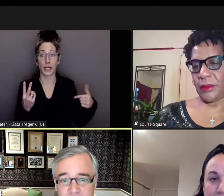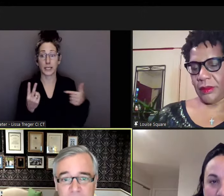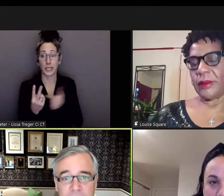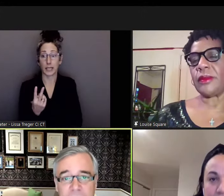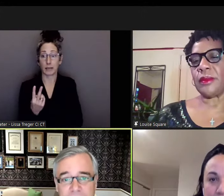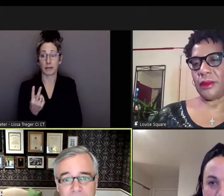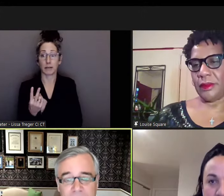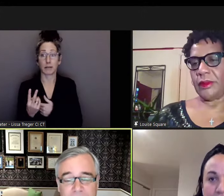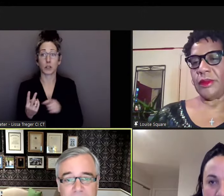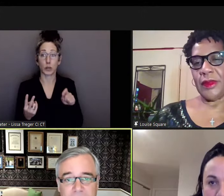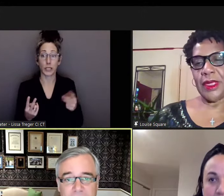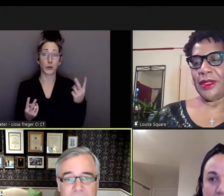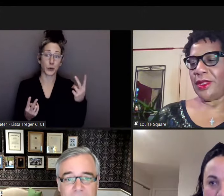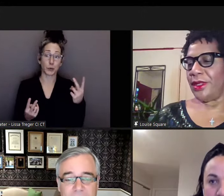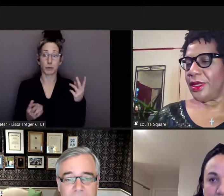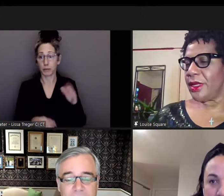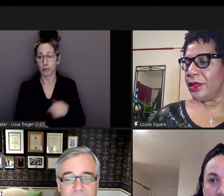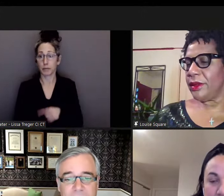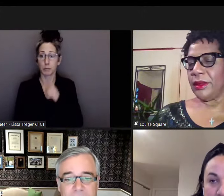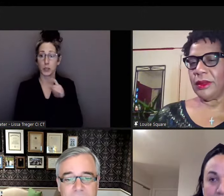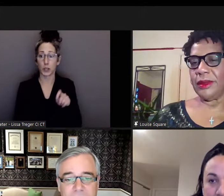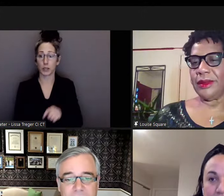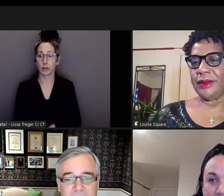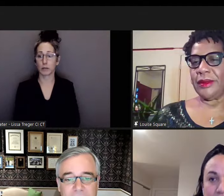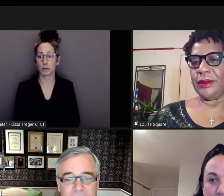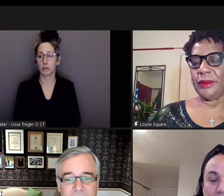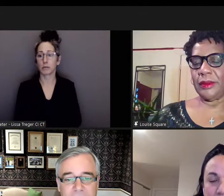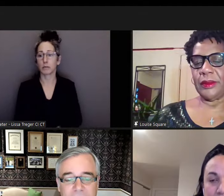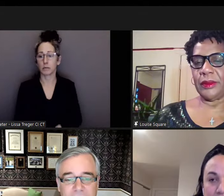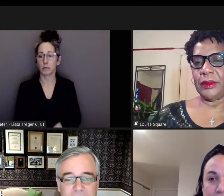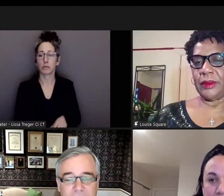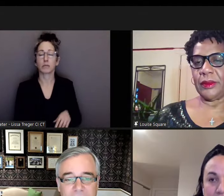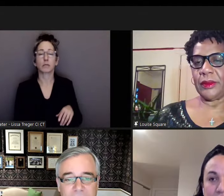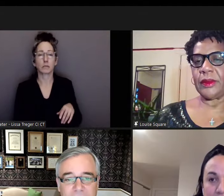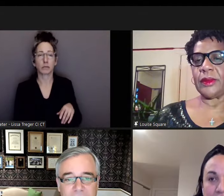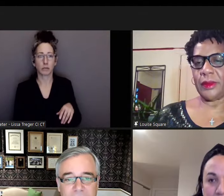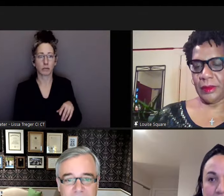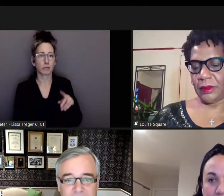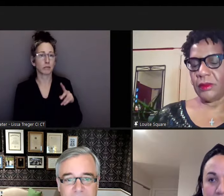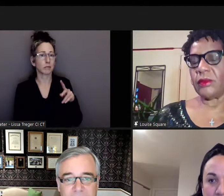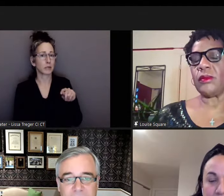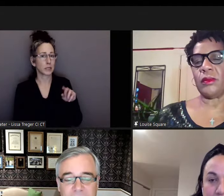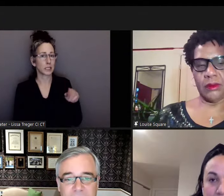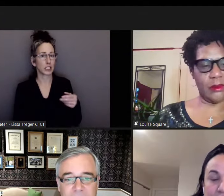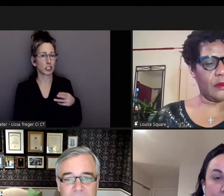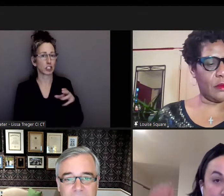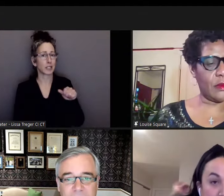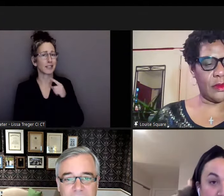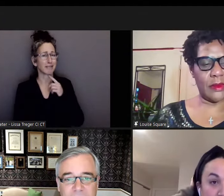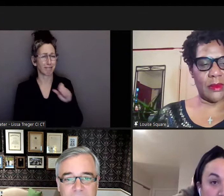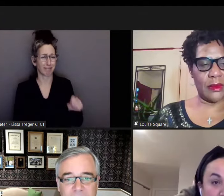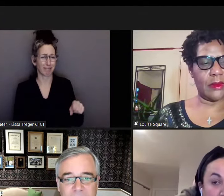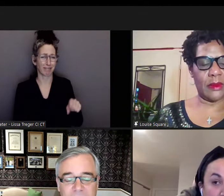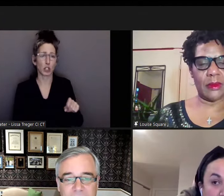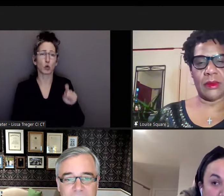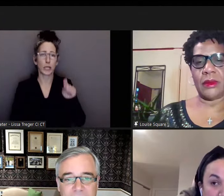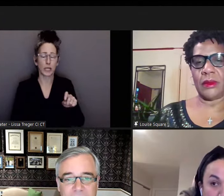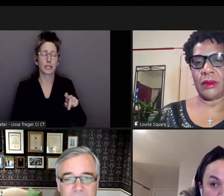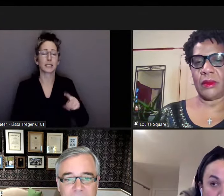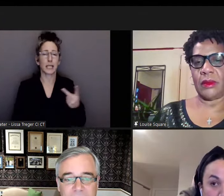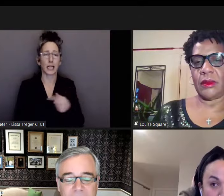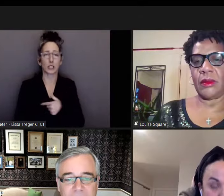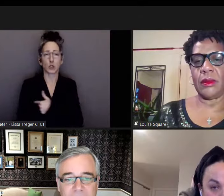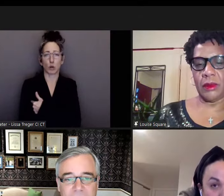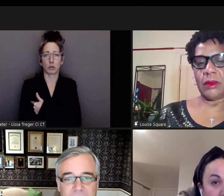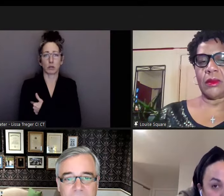get, 2 doses. And that's why I agree with Dr. Heyer, get your second dose, because that's where the studies show that you have the